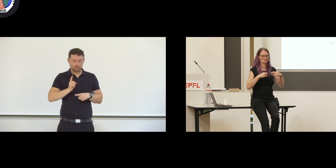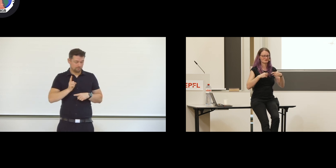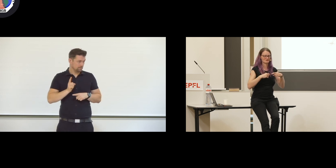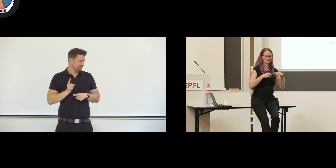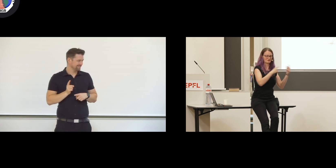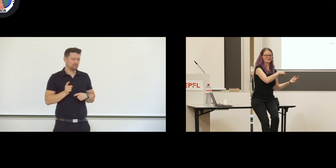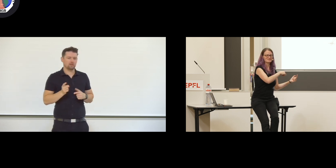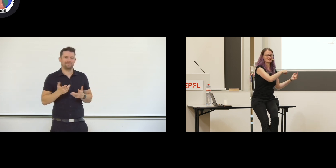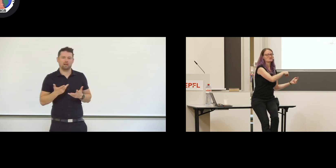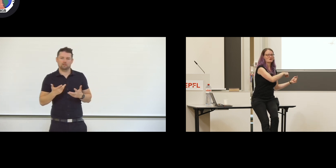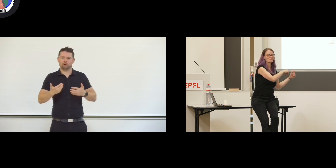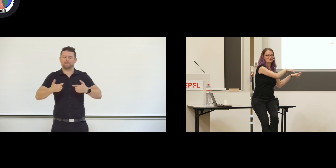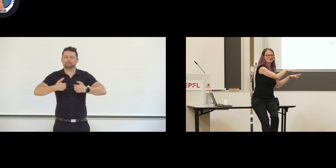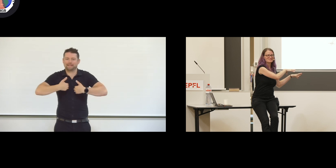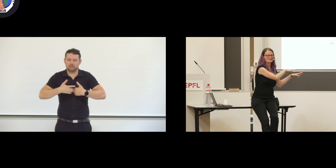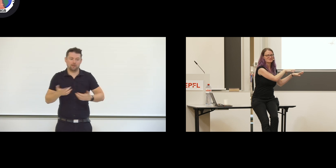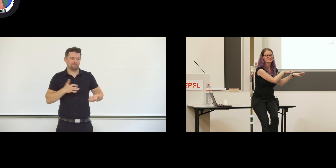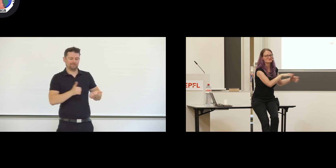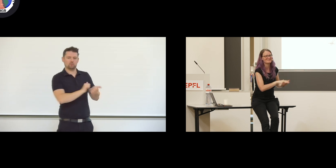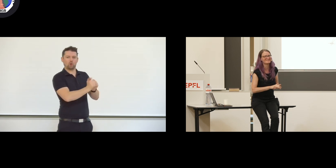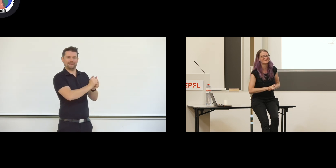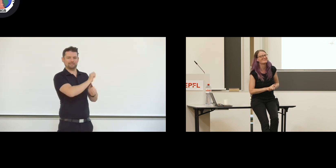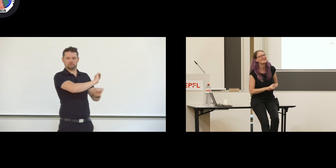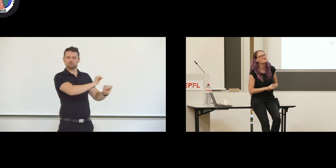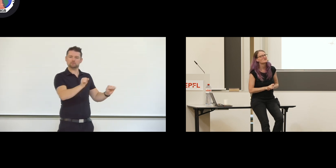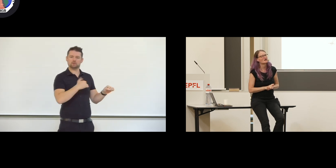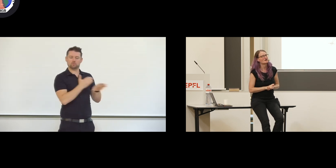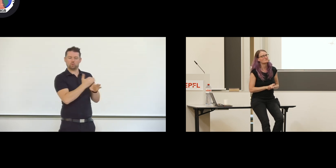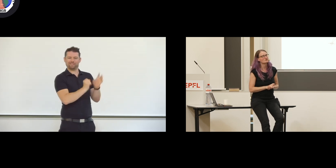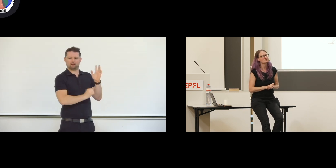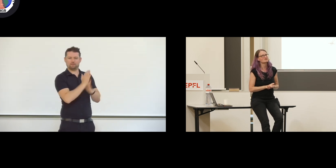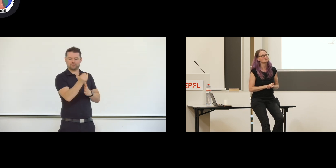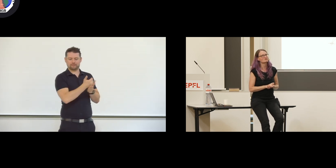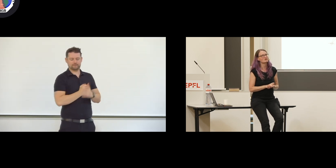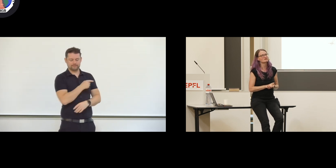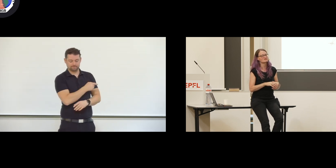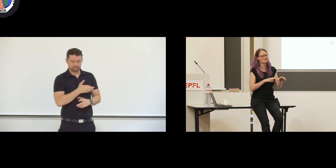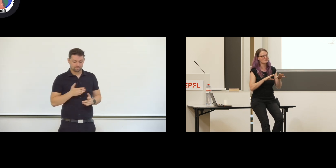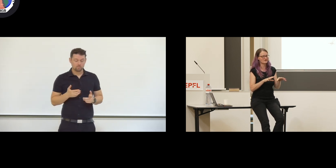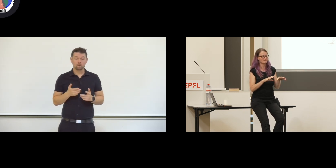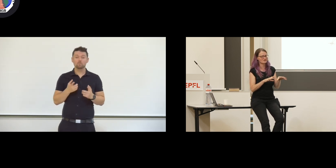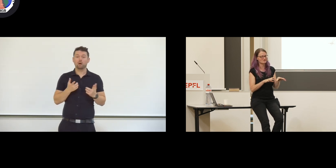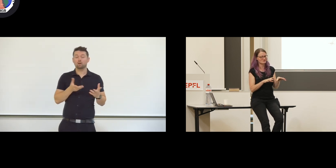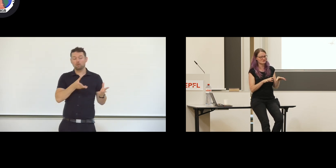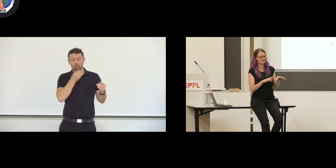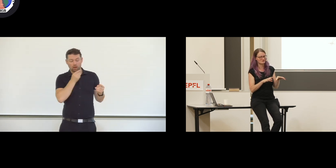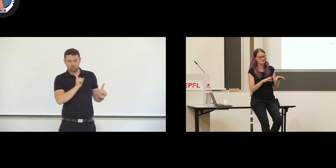we I mean colleagues at the ZARM who work on fire safety. One of the things we learned is that